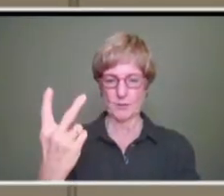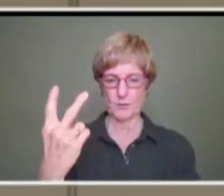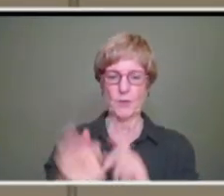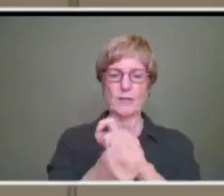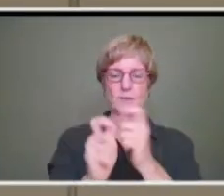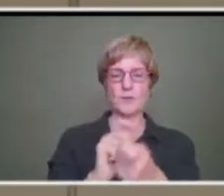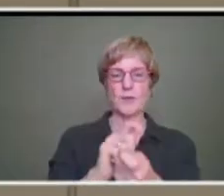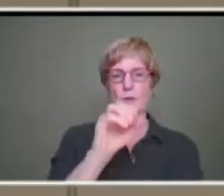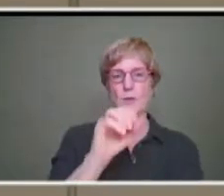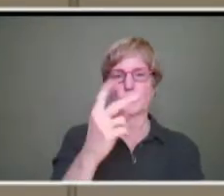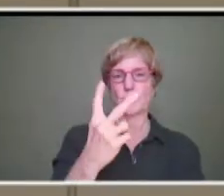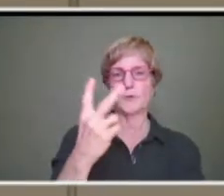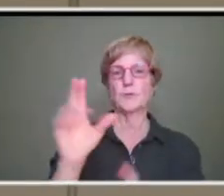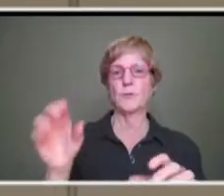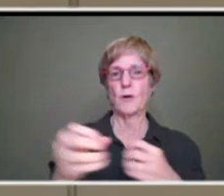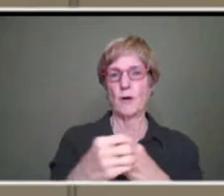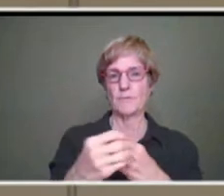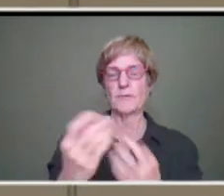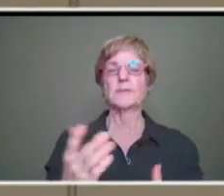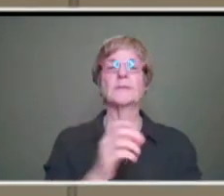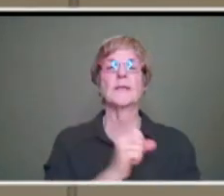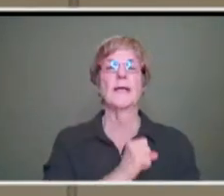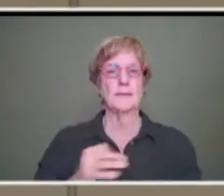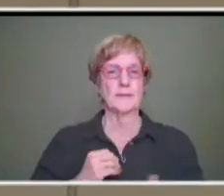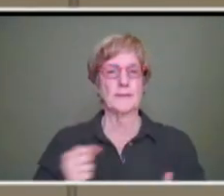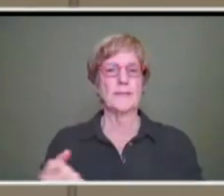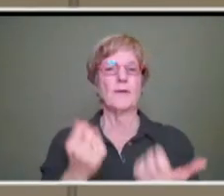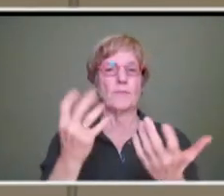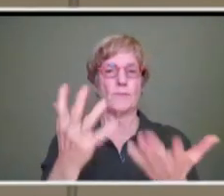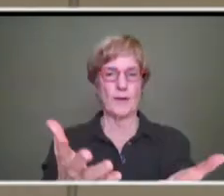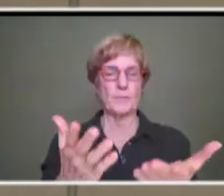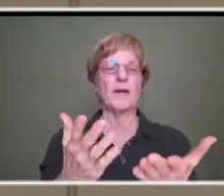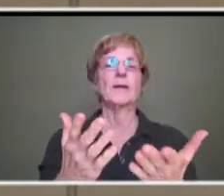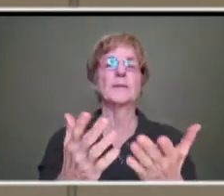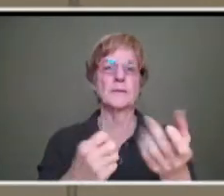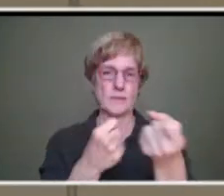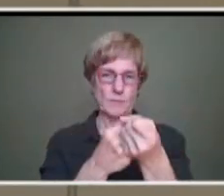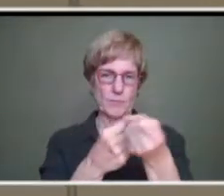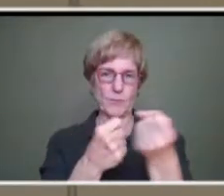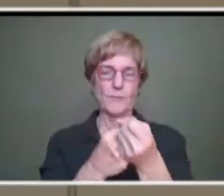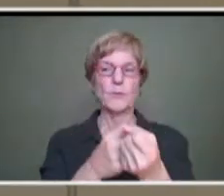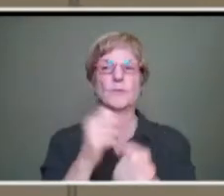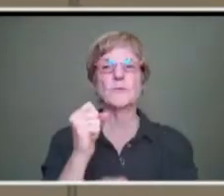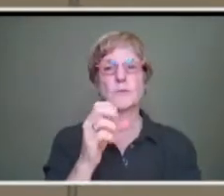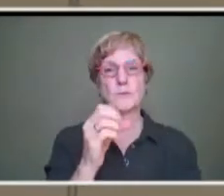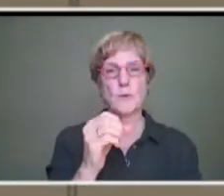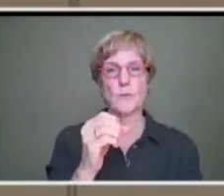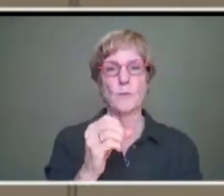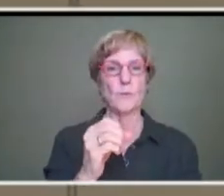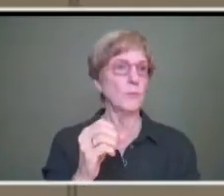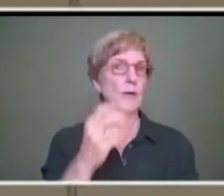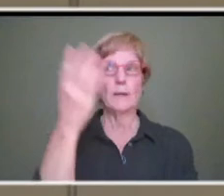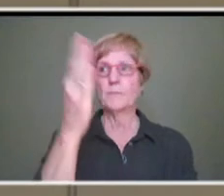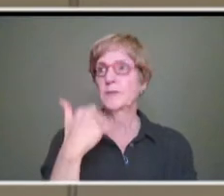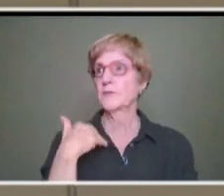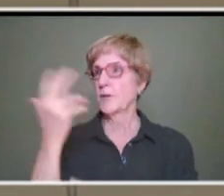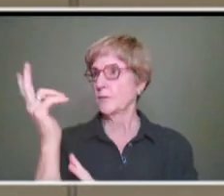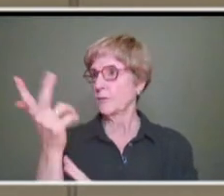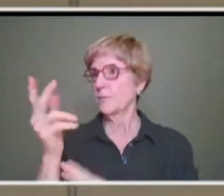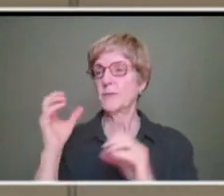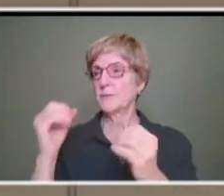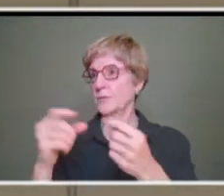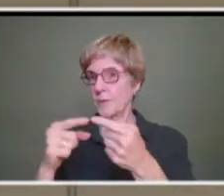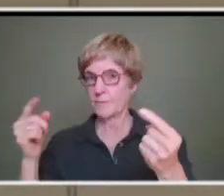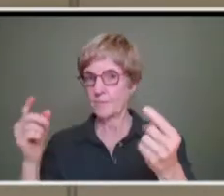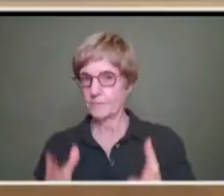staff recommends approval of this petition there are no speakers in opposition um so the petitioner will have three minutes after Miss Patton